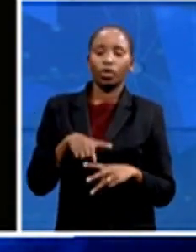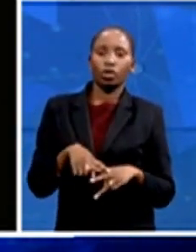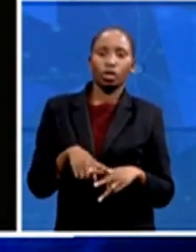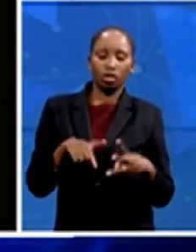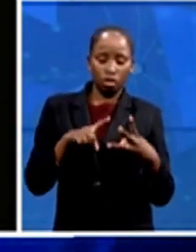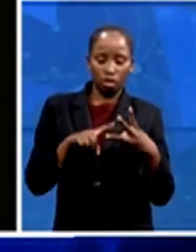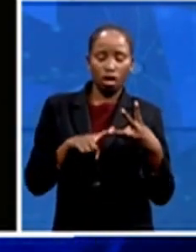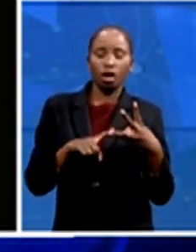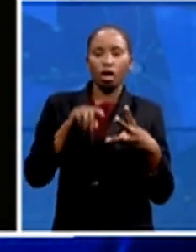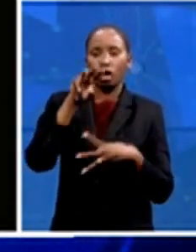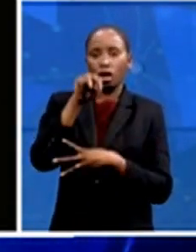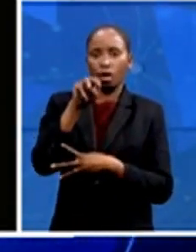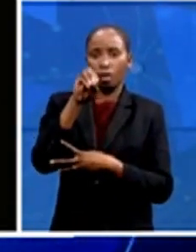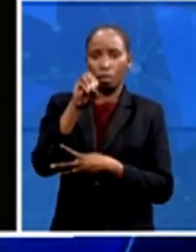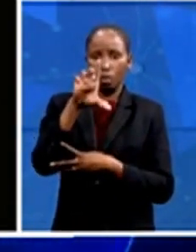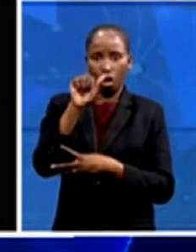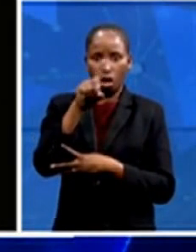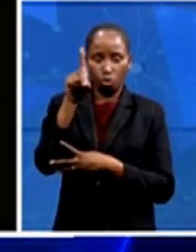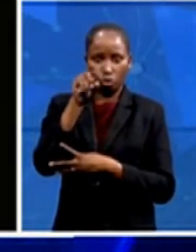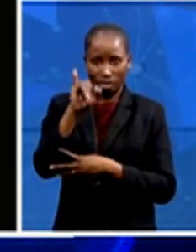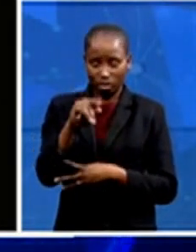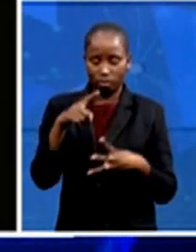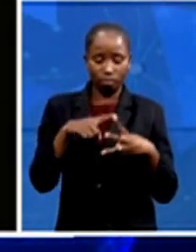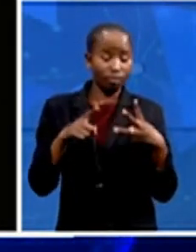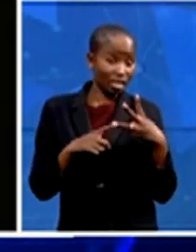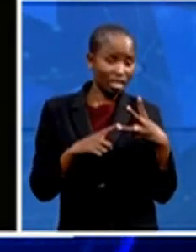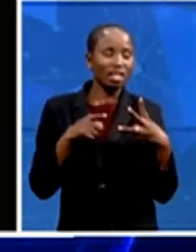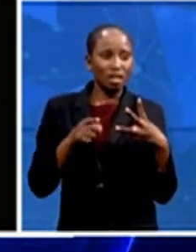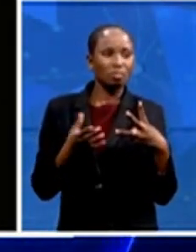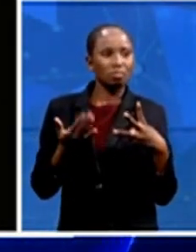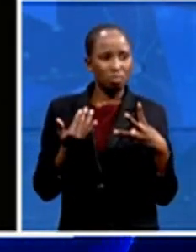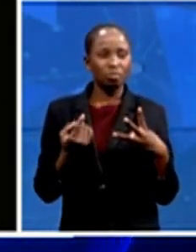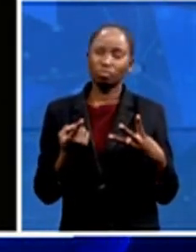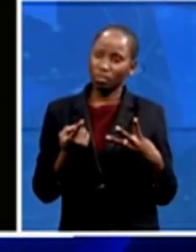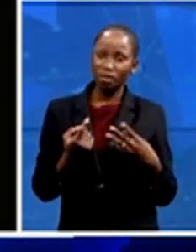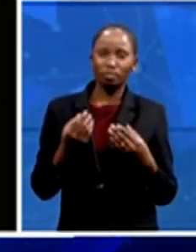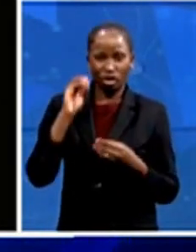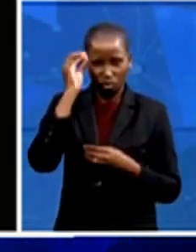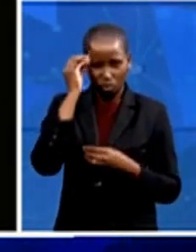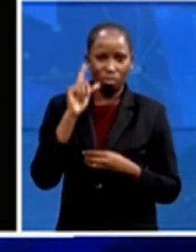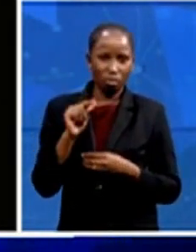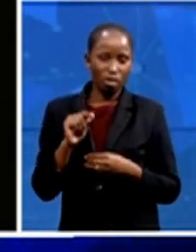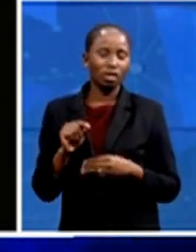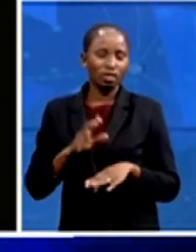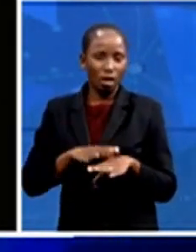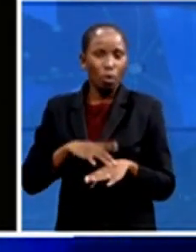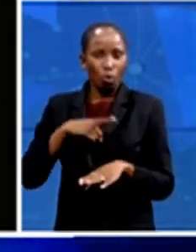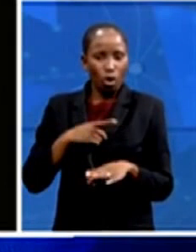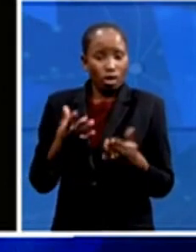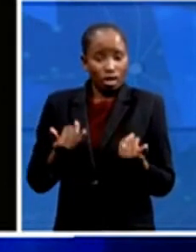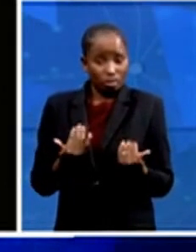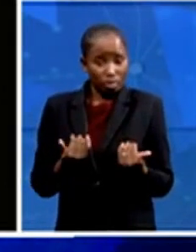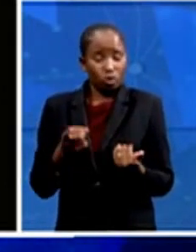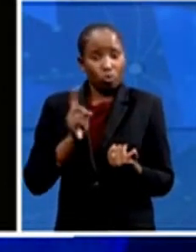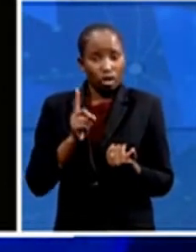briefing comes at a very interesting time. You actually expect, those 2 figures, Ms. Jessie Duarte and Mr. Kgalema